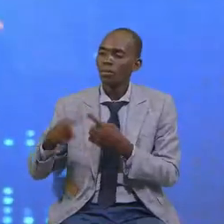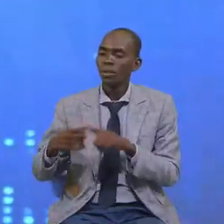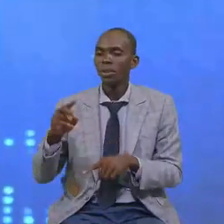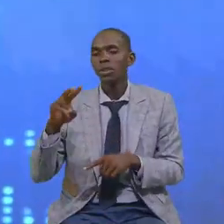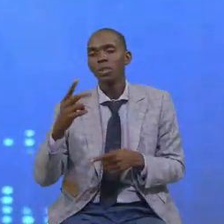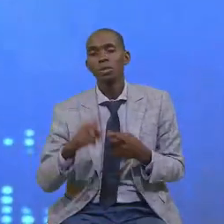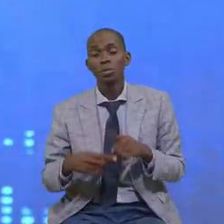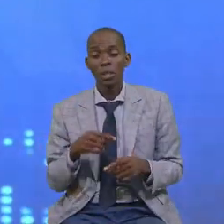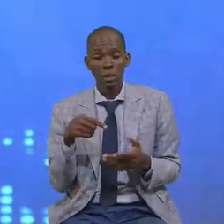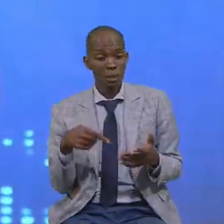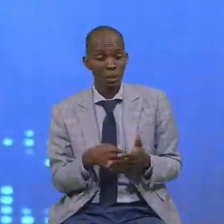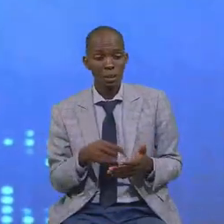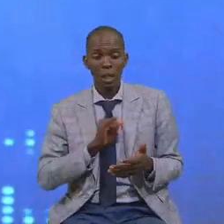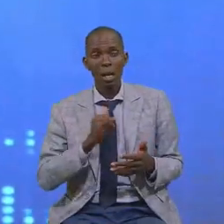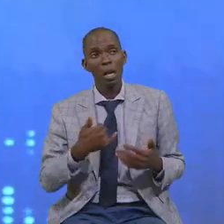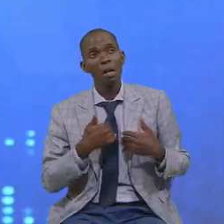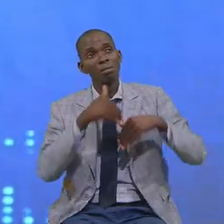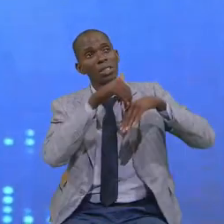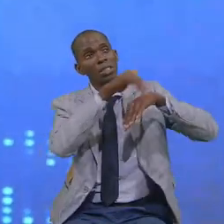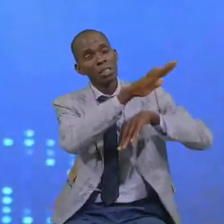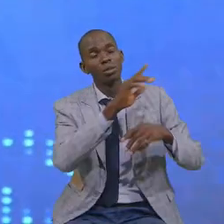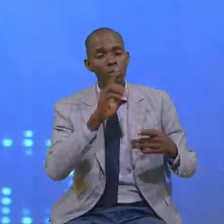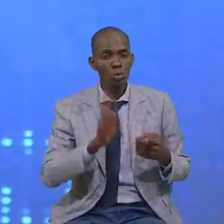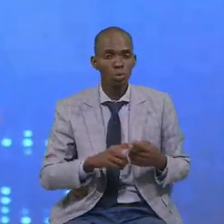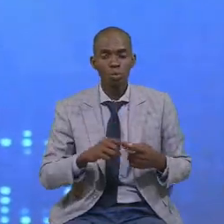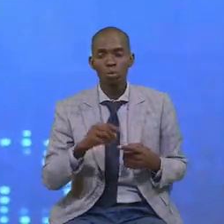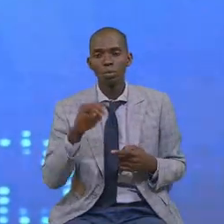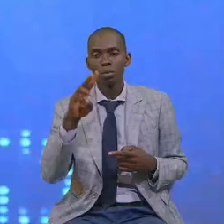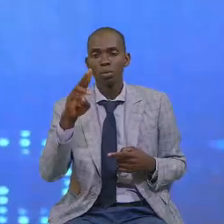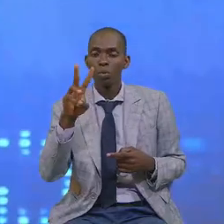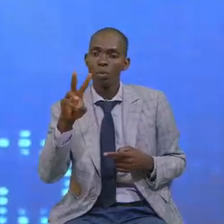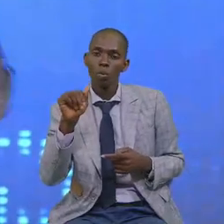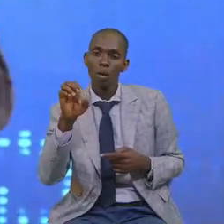have written to Waek. They may contact you, they may want to get the